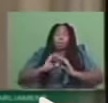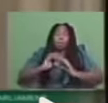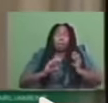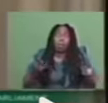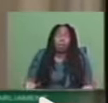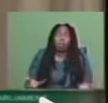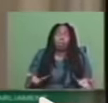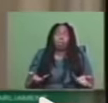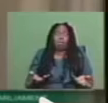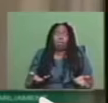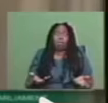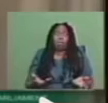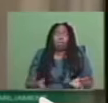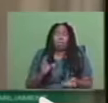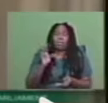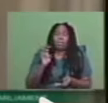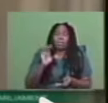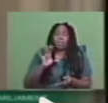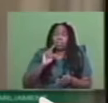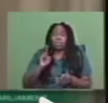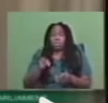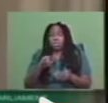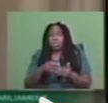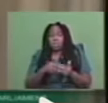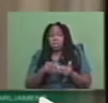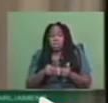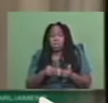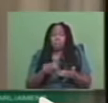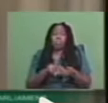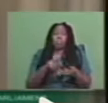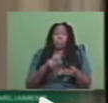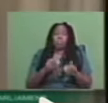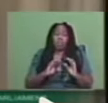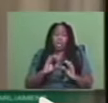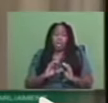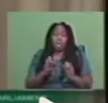at $65,000. When the minister's measure